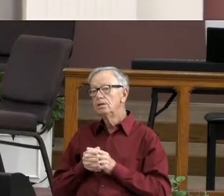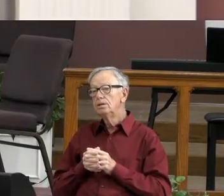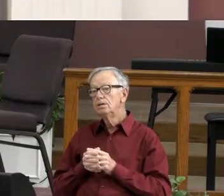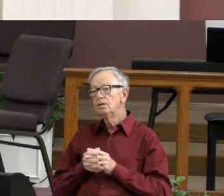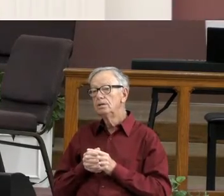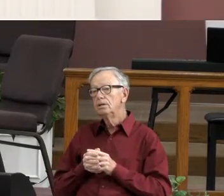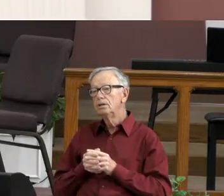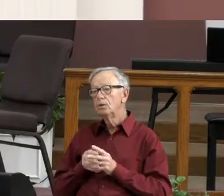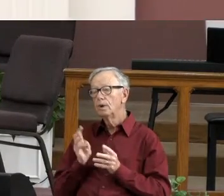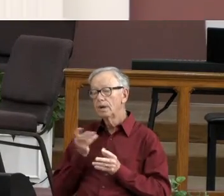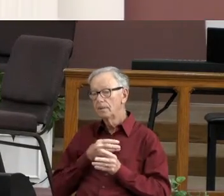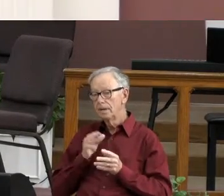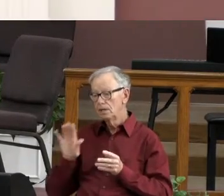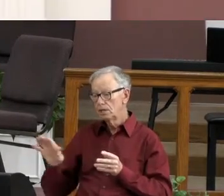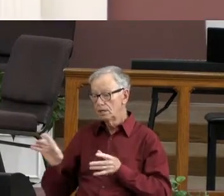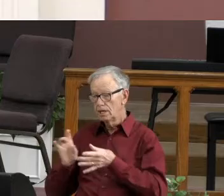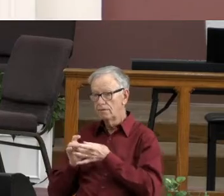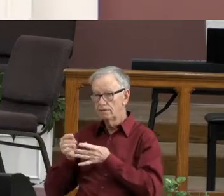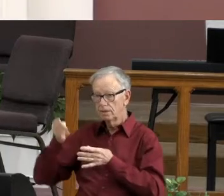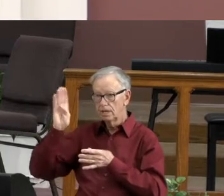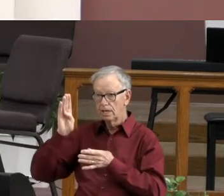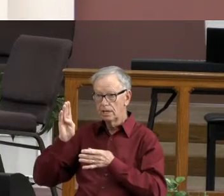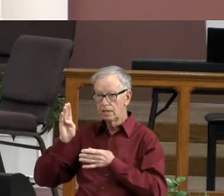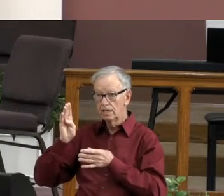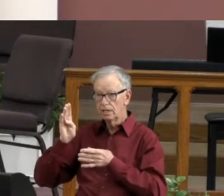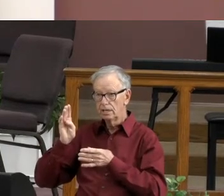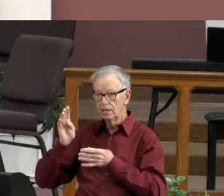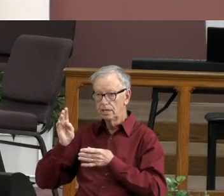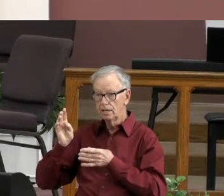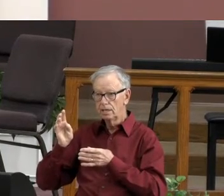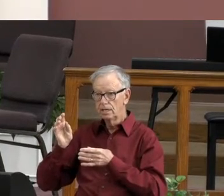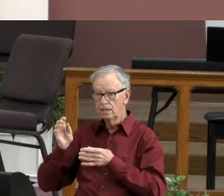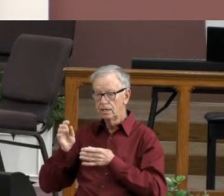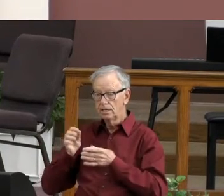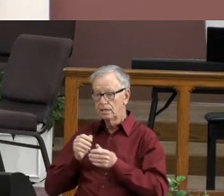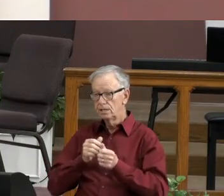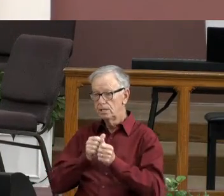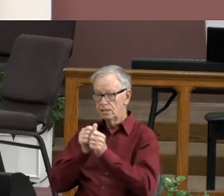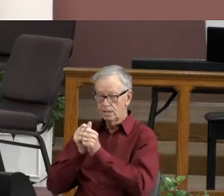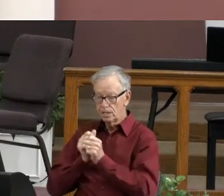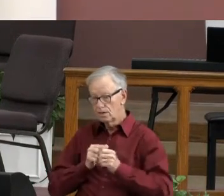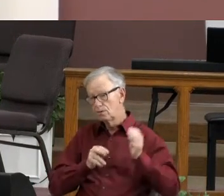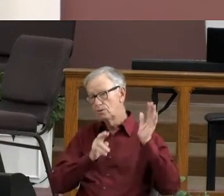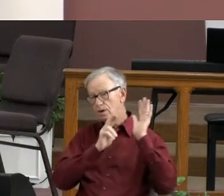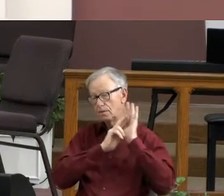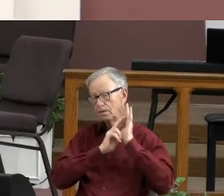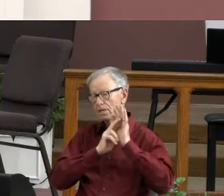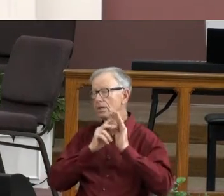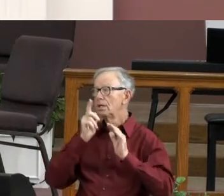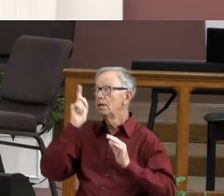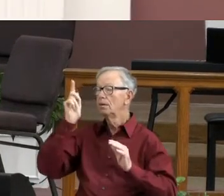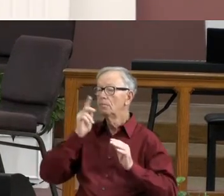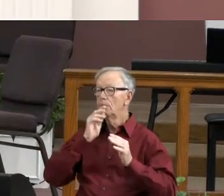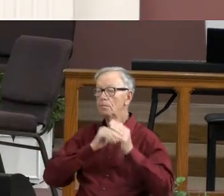Or we could be the children of God gathering together to represent Him building the kingdom